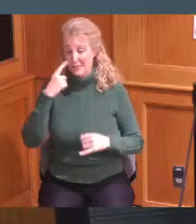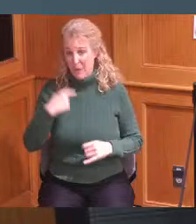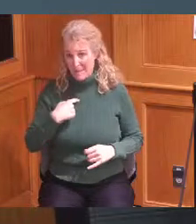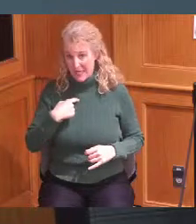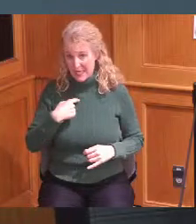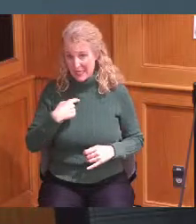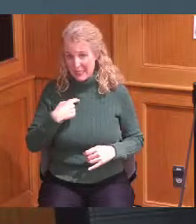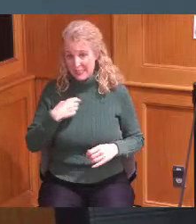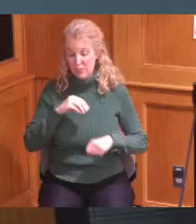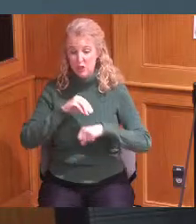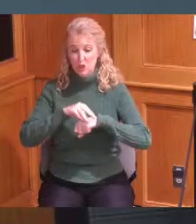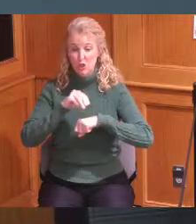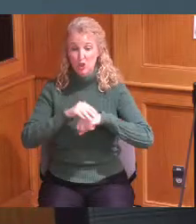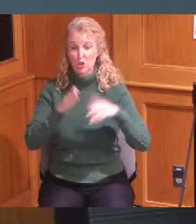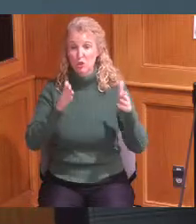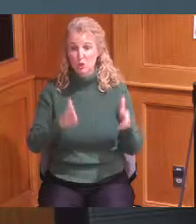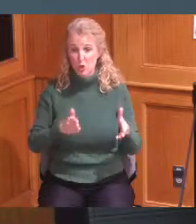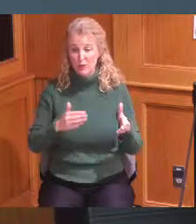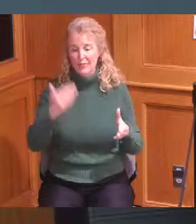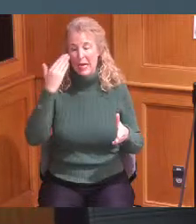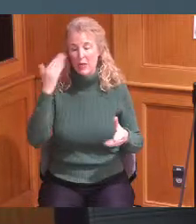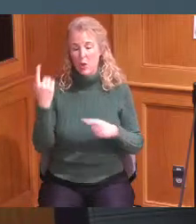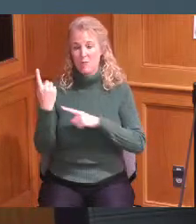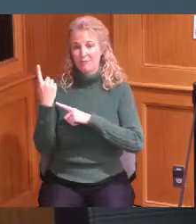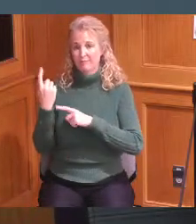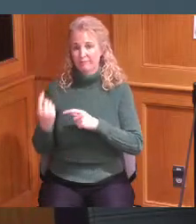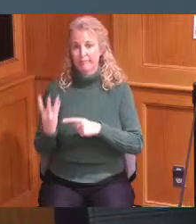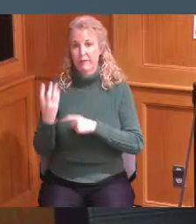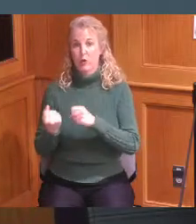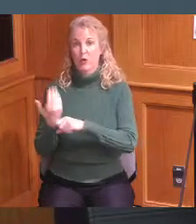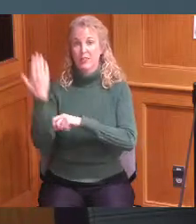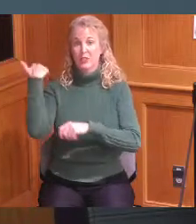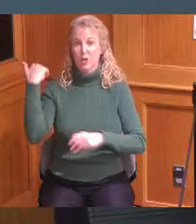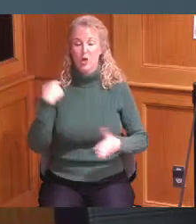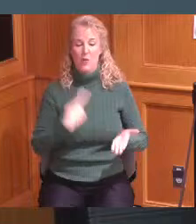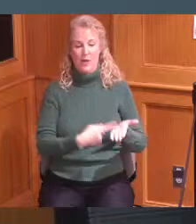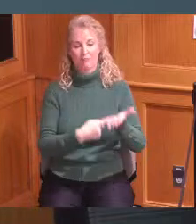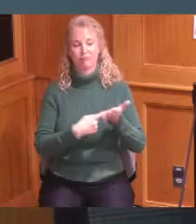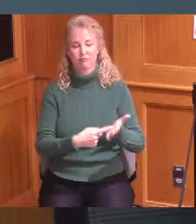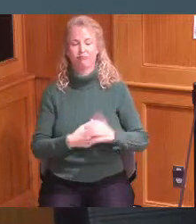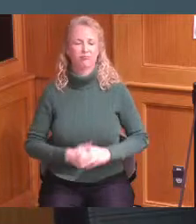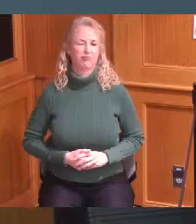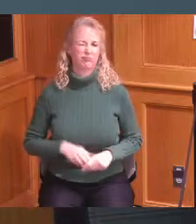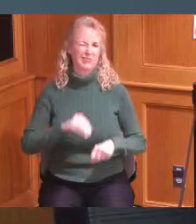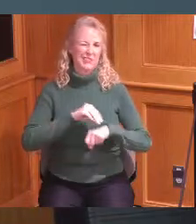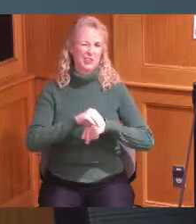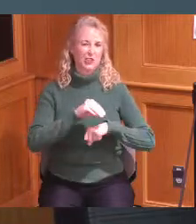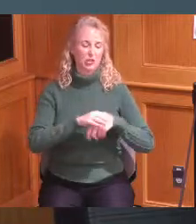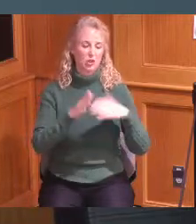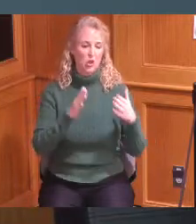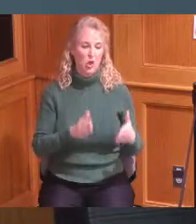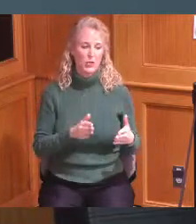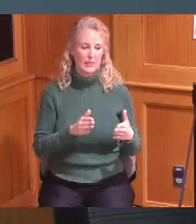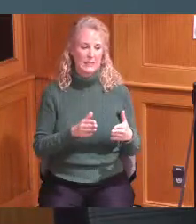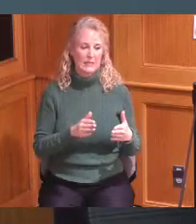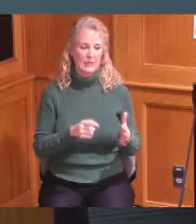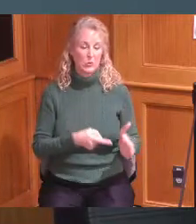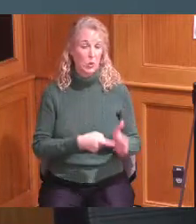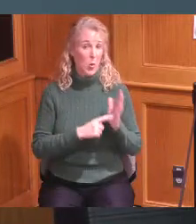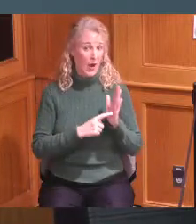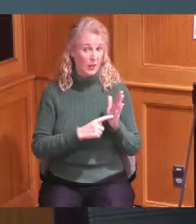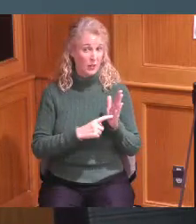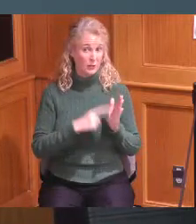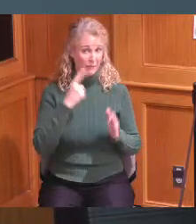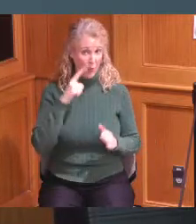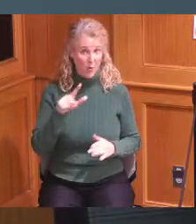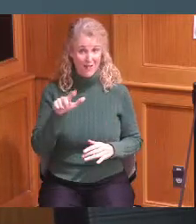on the consultant, I know we had discussion last time about our consultant, but I'm just wondering, is a consultant mandated